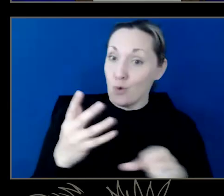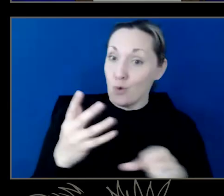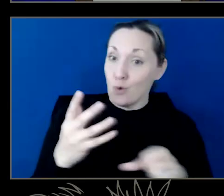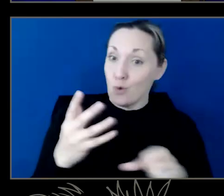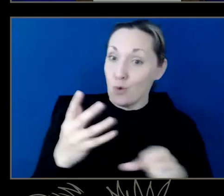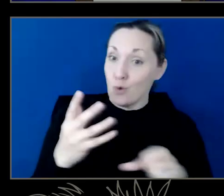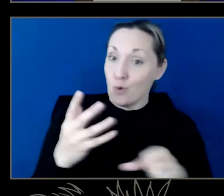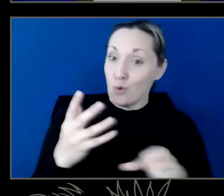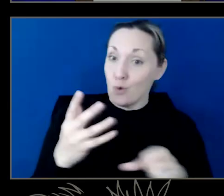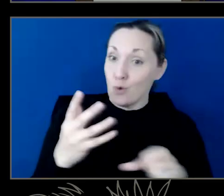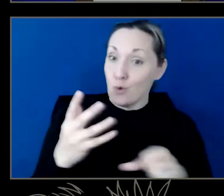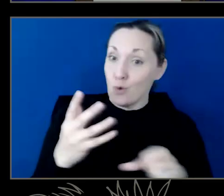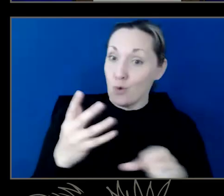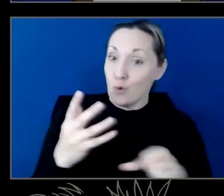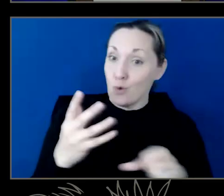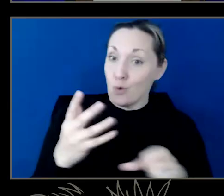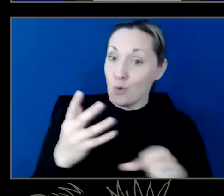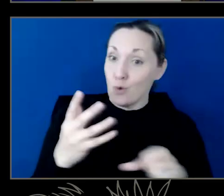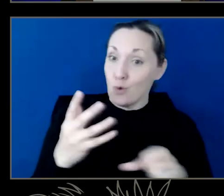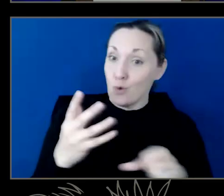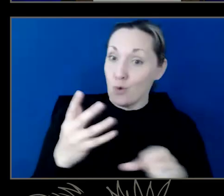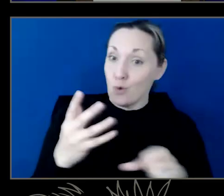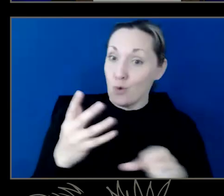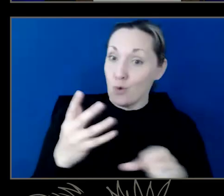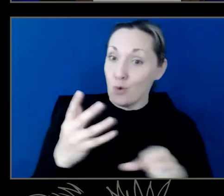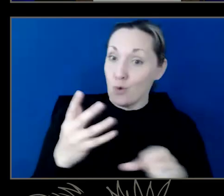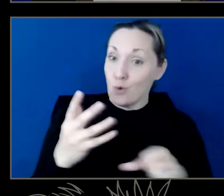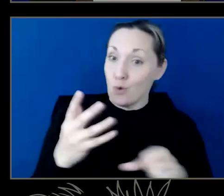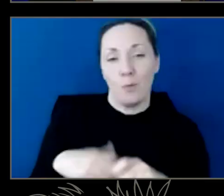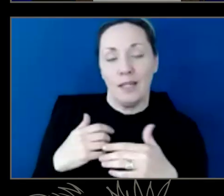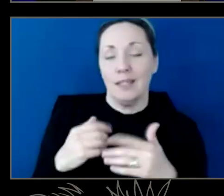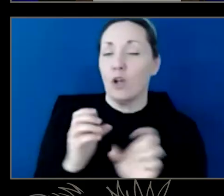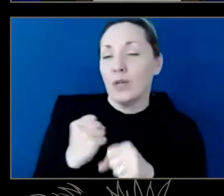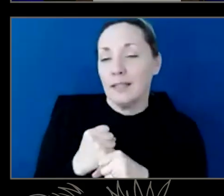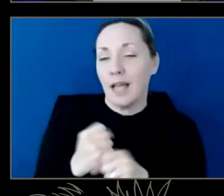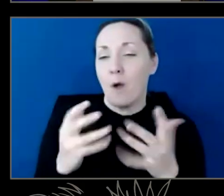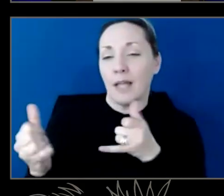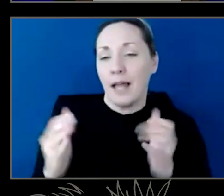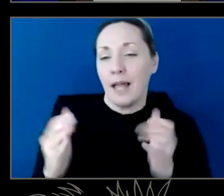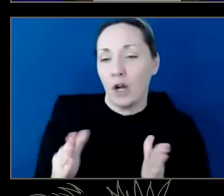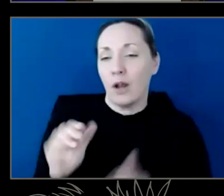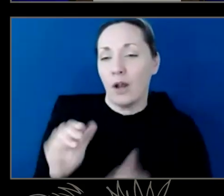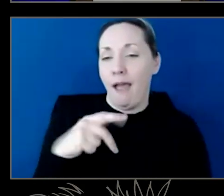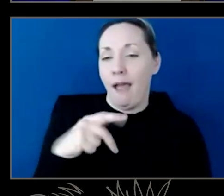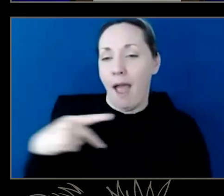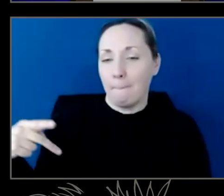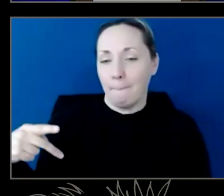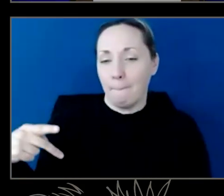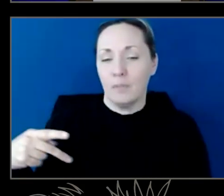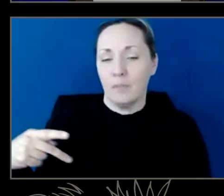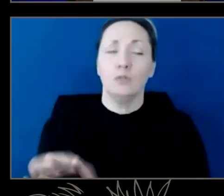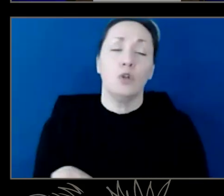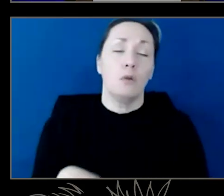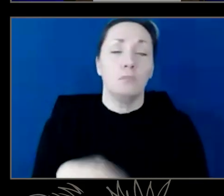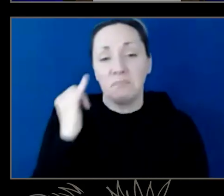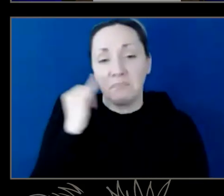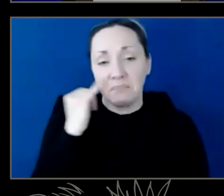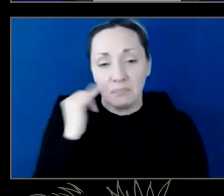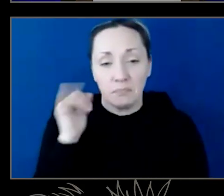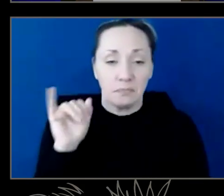So how can we go about creating a multiplayer app? So imagine if I want